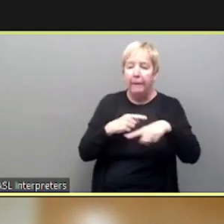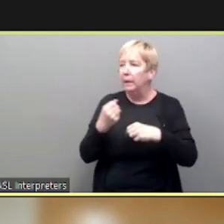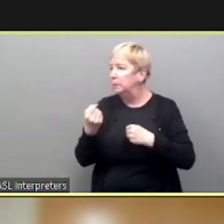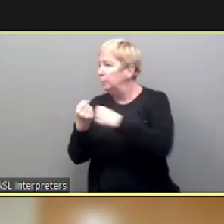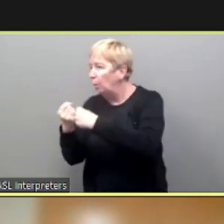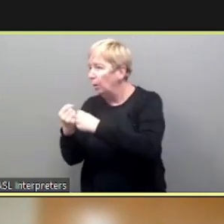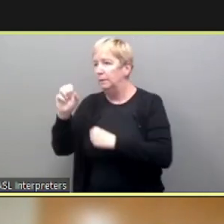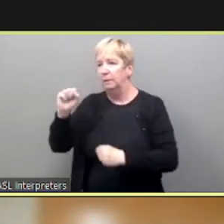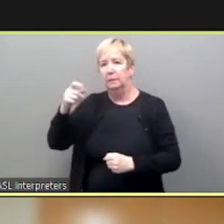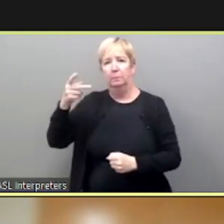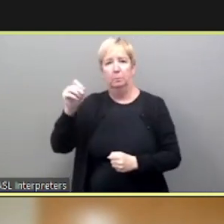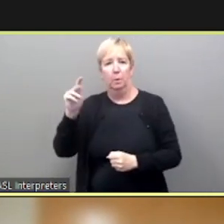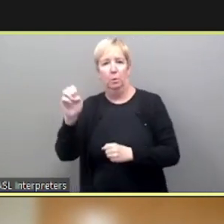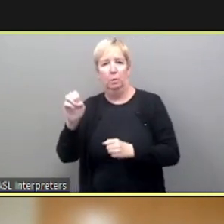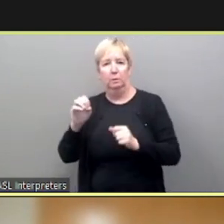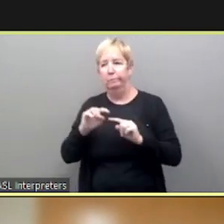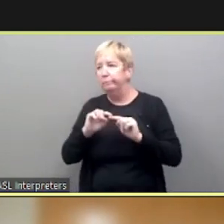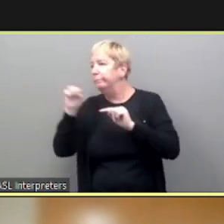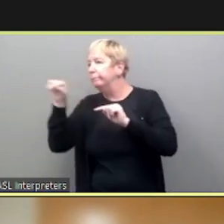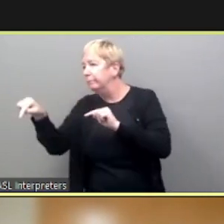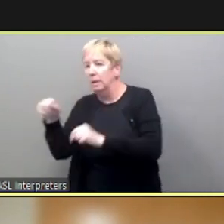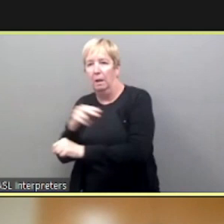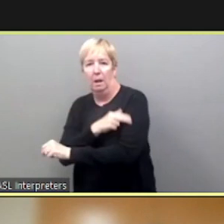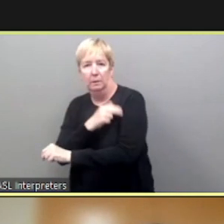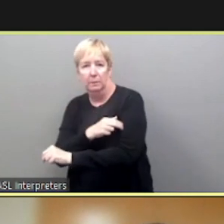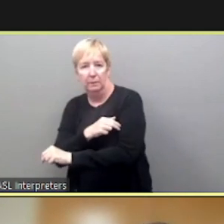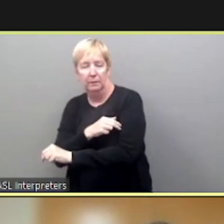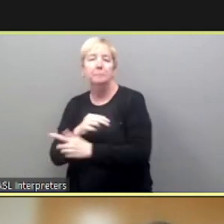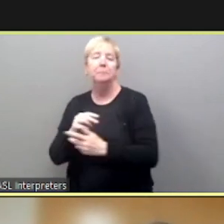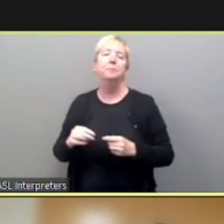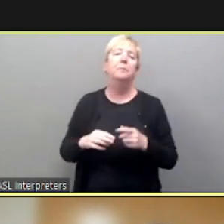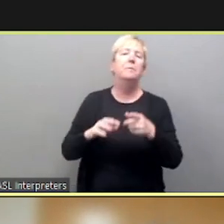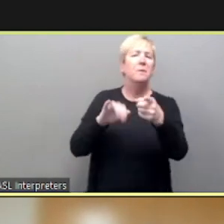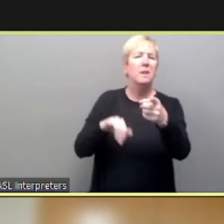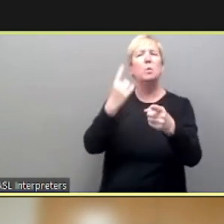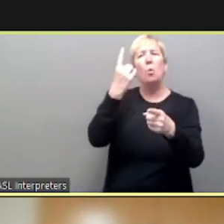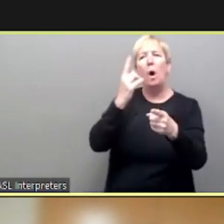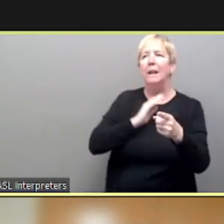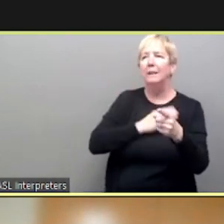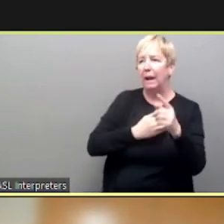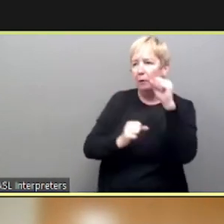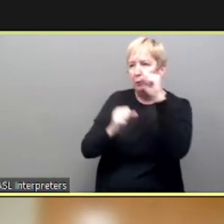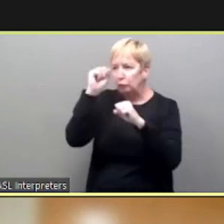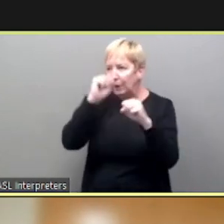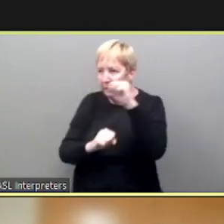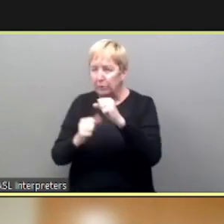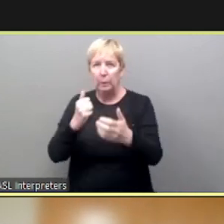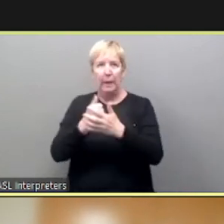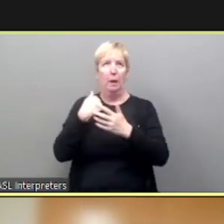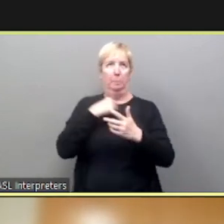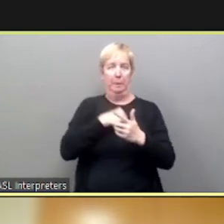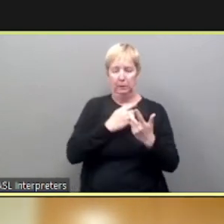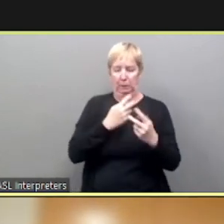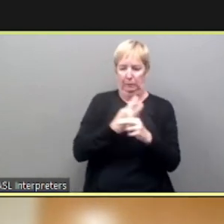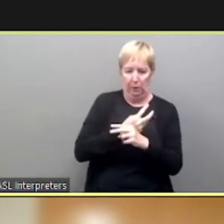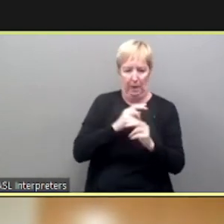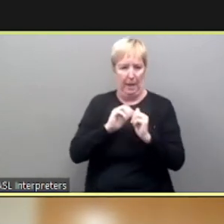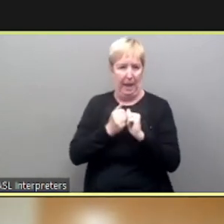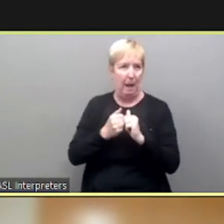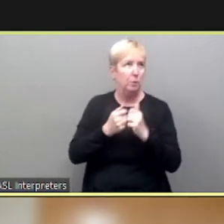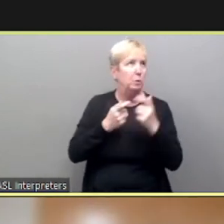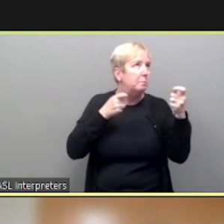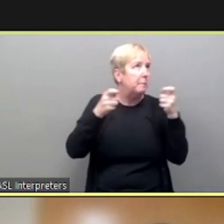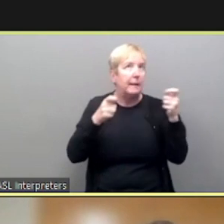mentioned, this was just one of the strategies deployed to ensure that we were optimizing both our physical resources, but